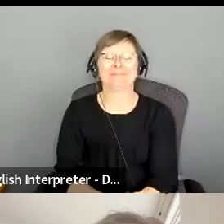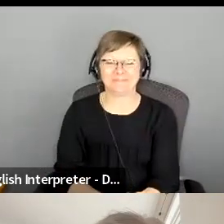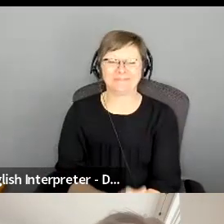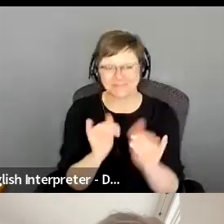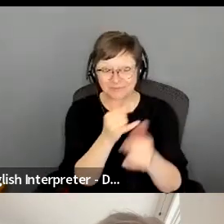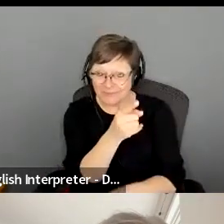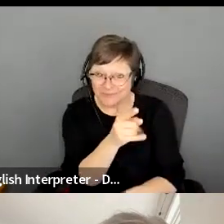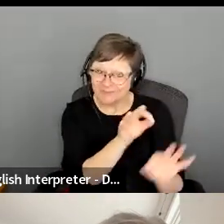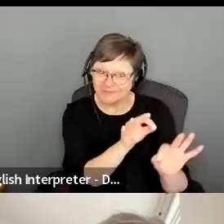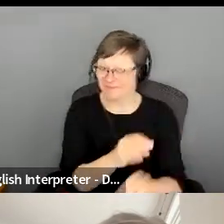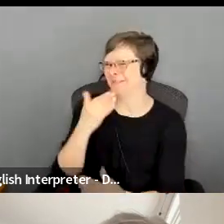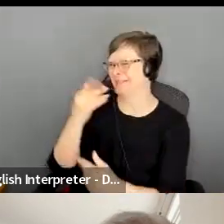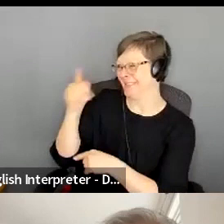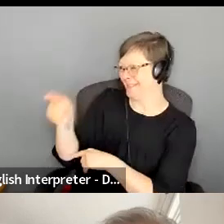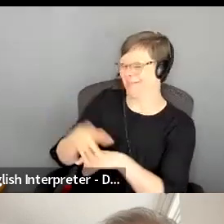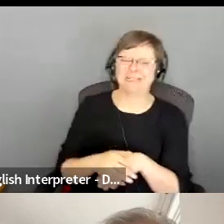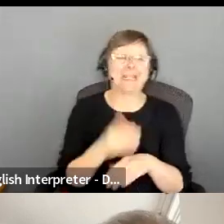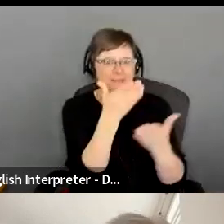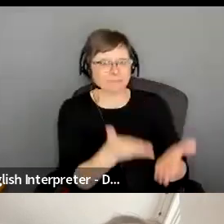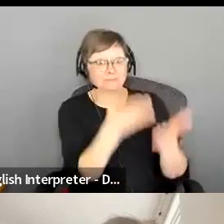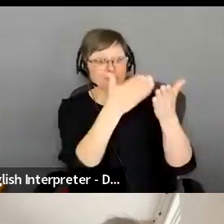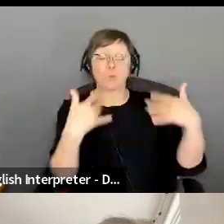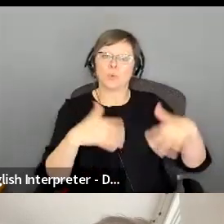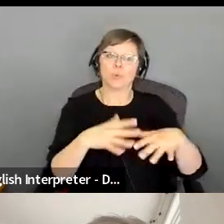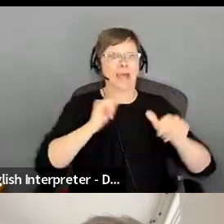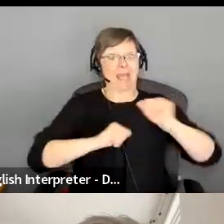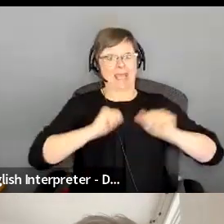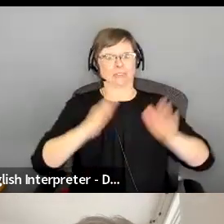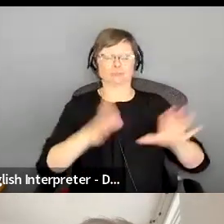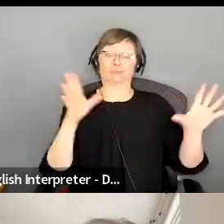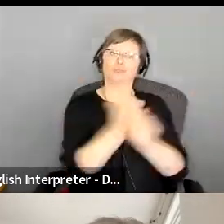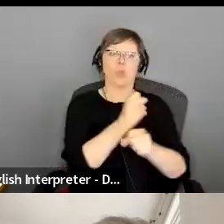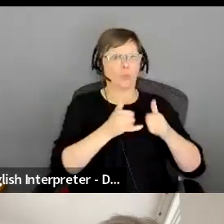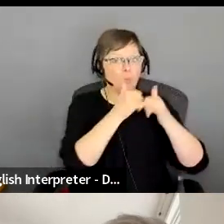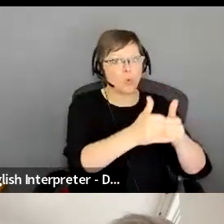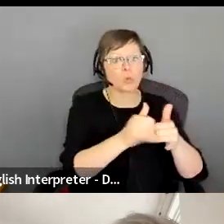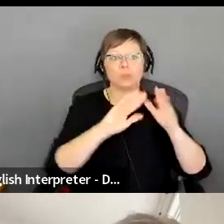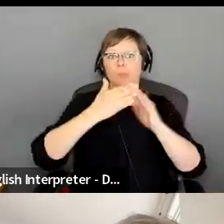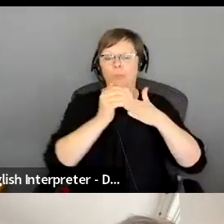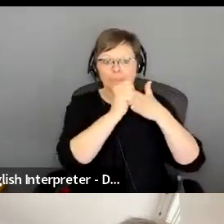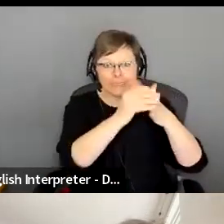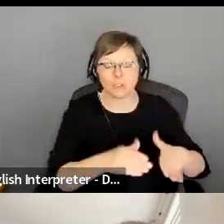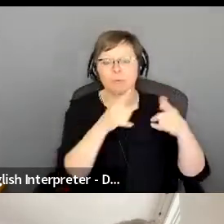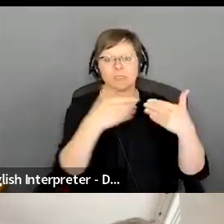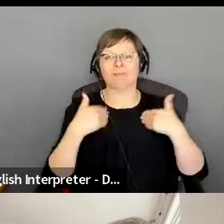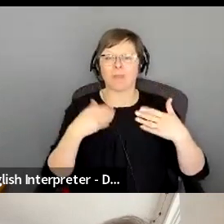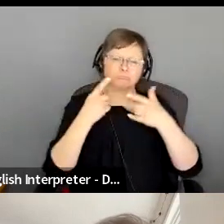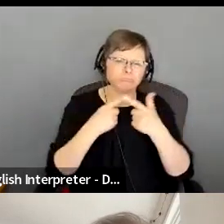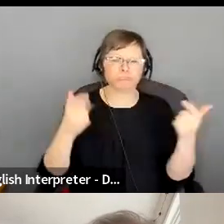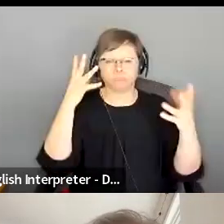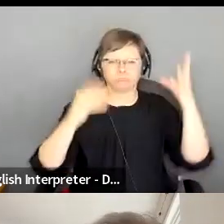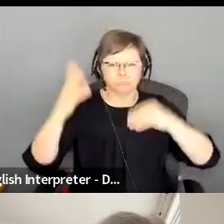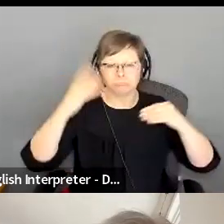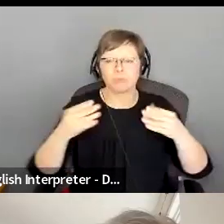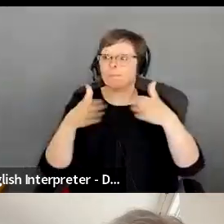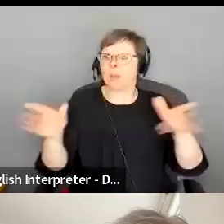doing? Yeah, good to see you. Stafford is an award-winning actor and community leader with extensive experience in public